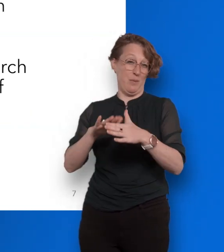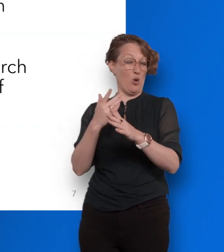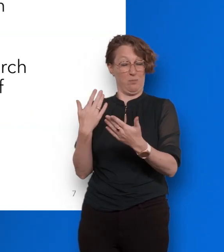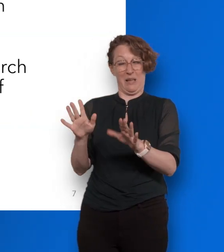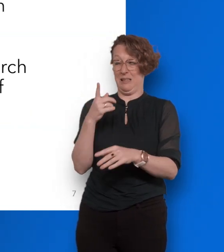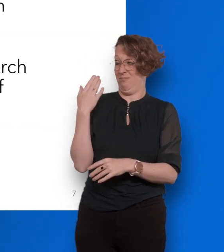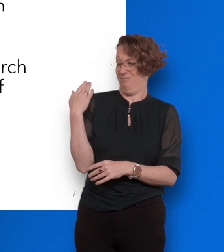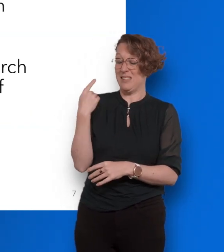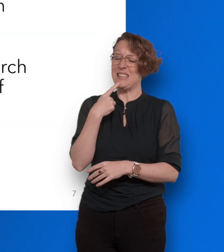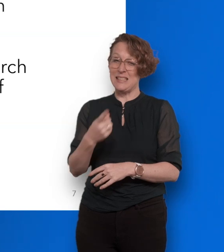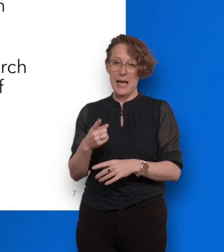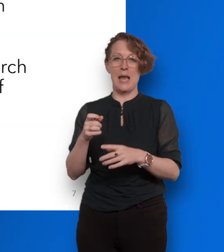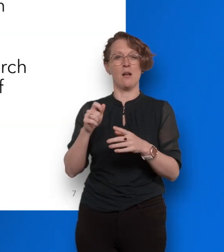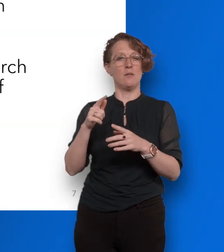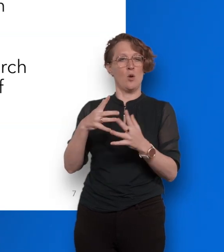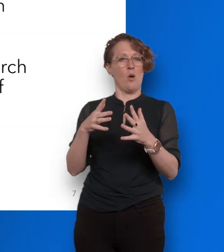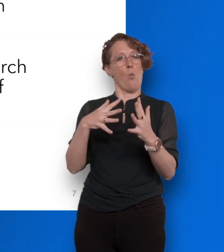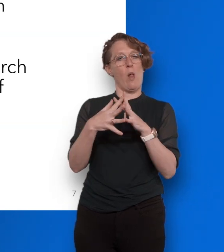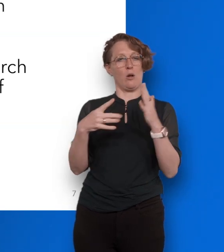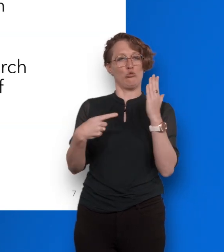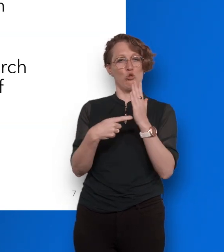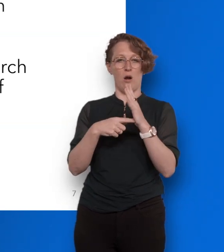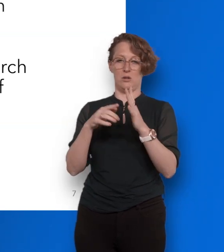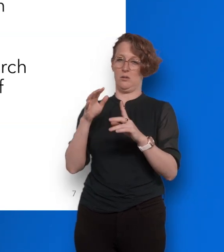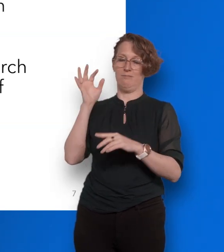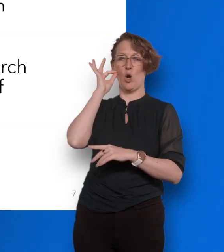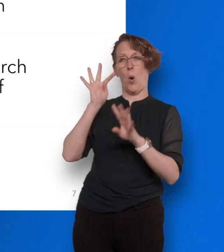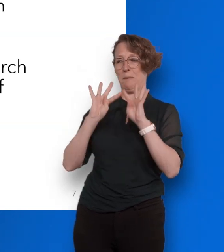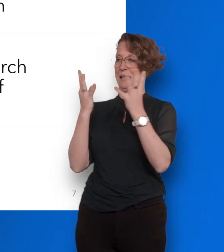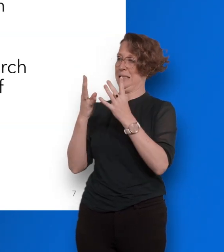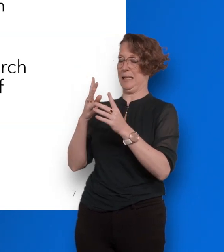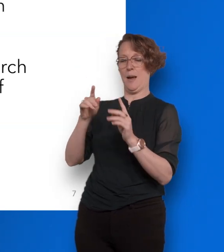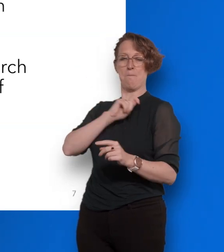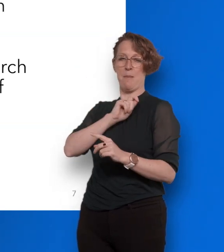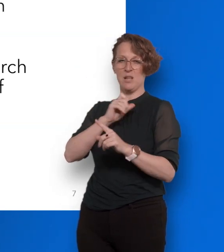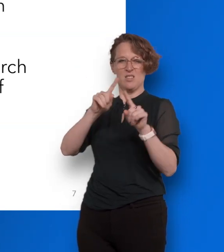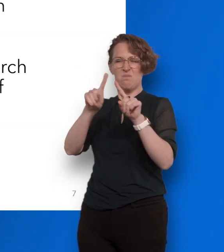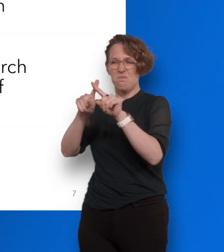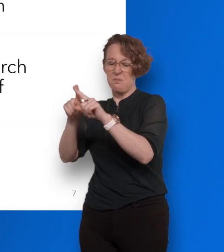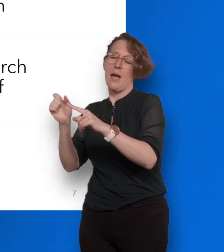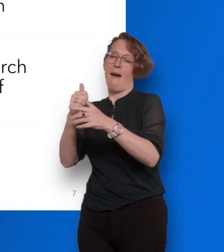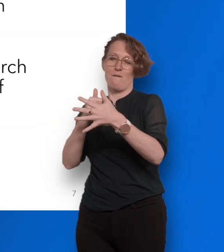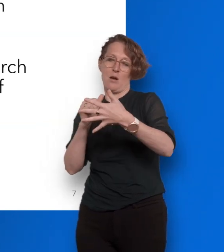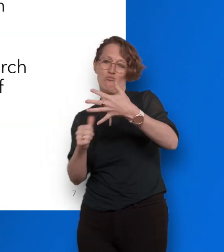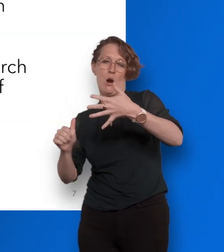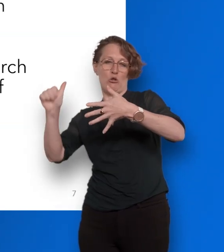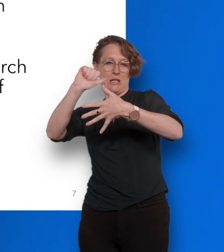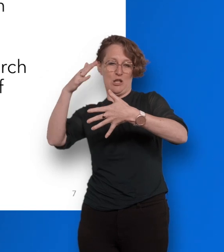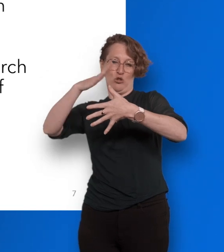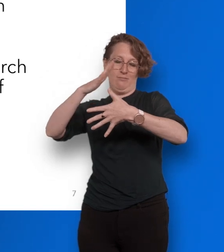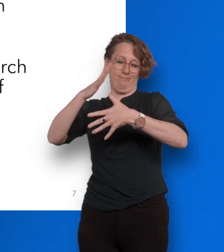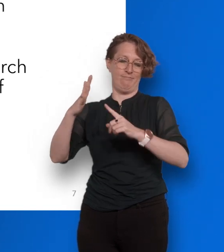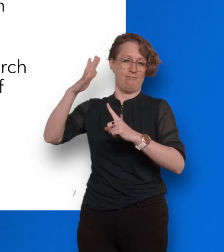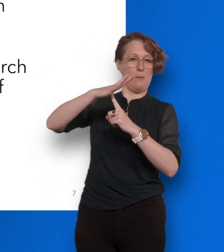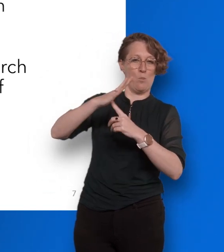speaking to that happens at Wellcome with committee members kind of leads to maybe a prioritization. There's a sort of a